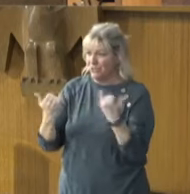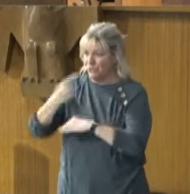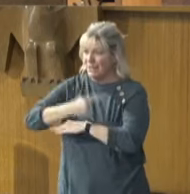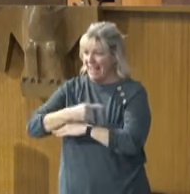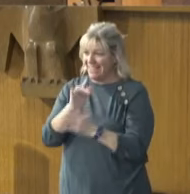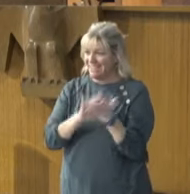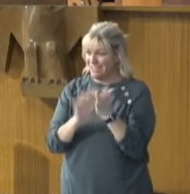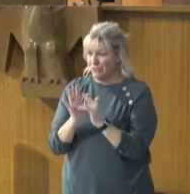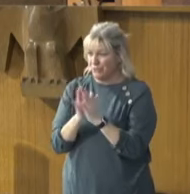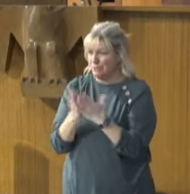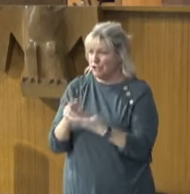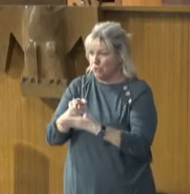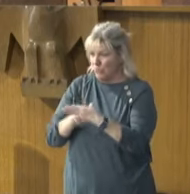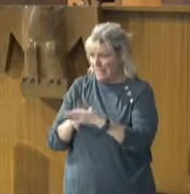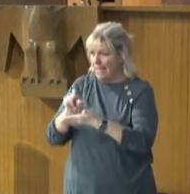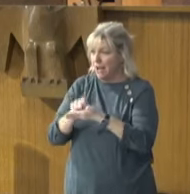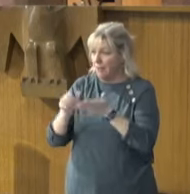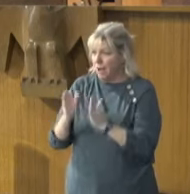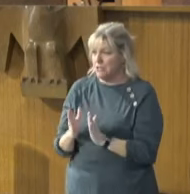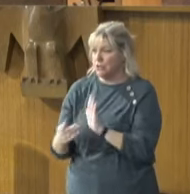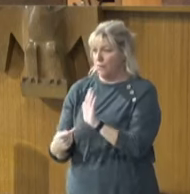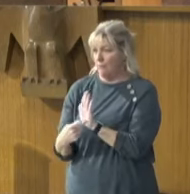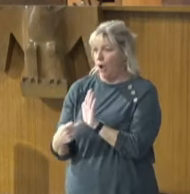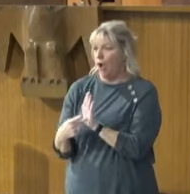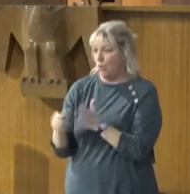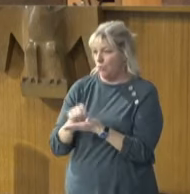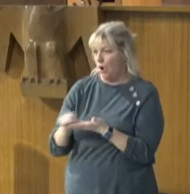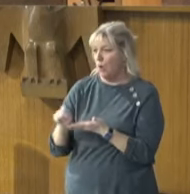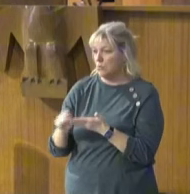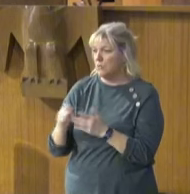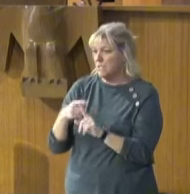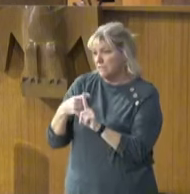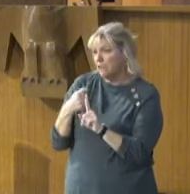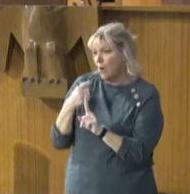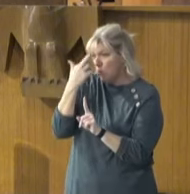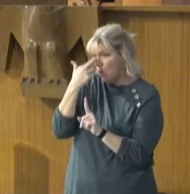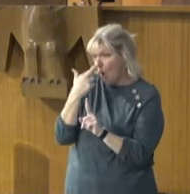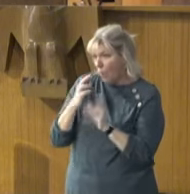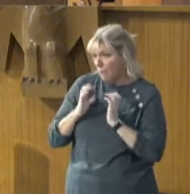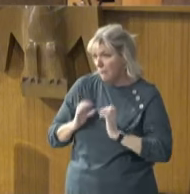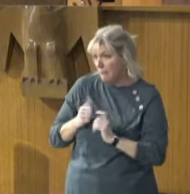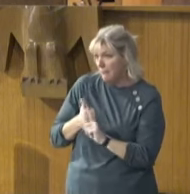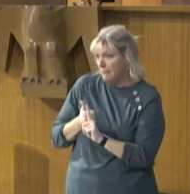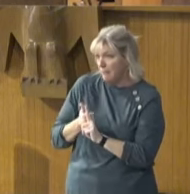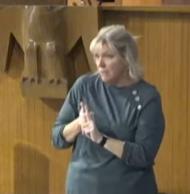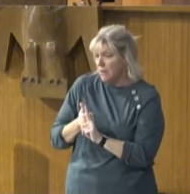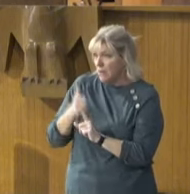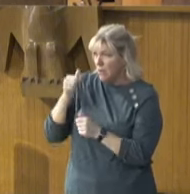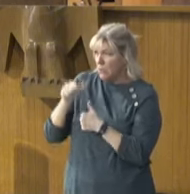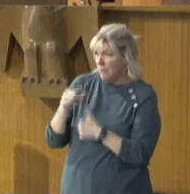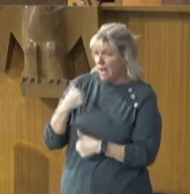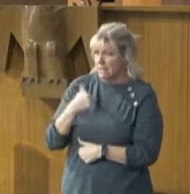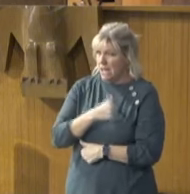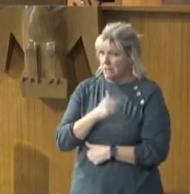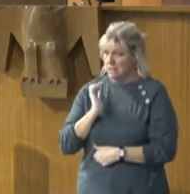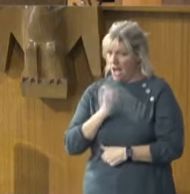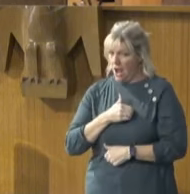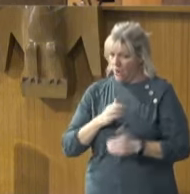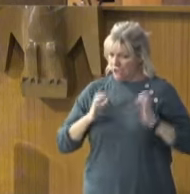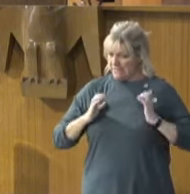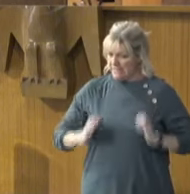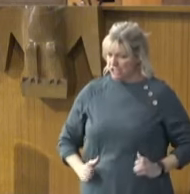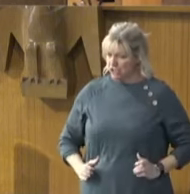by the Apostle Paul, a Roman citizen, who reminds us that our ultimate citizenship is in heaven,